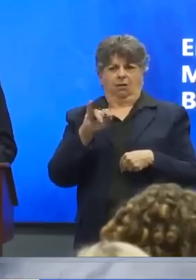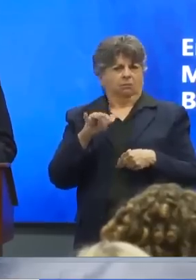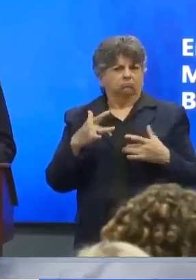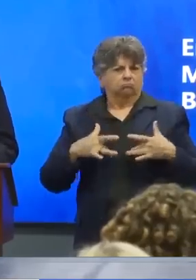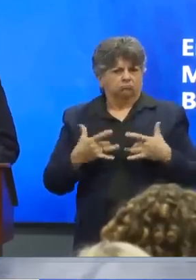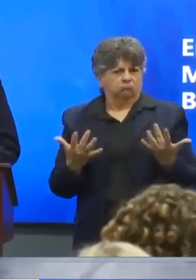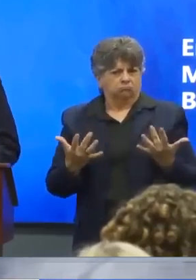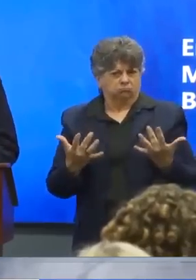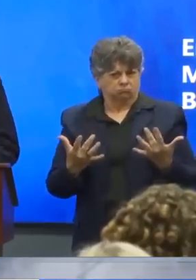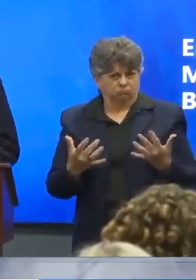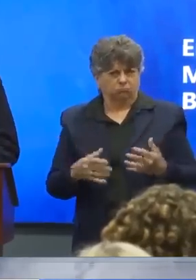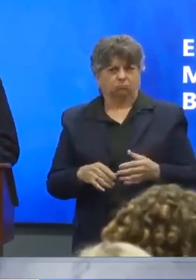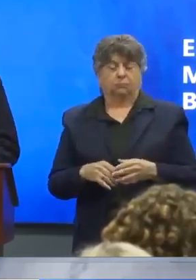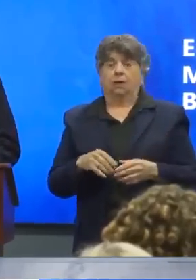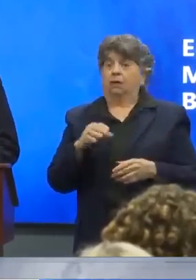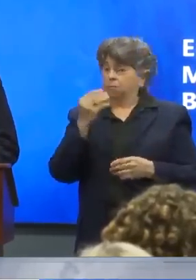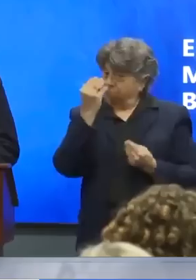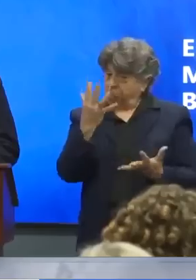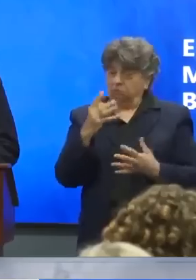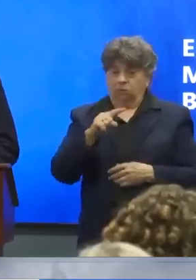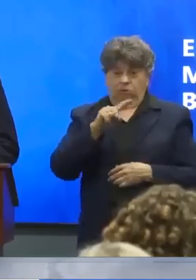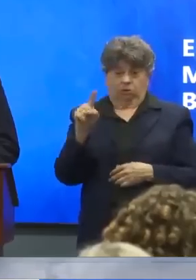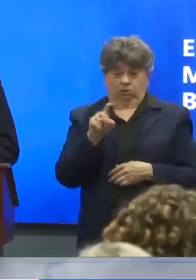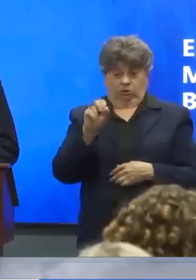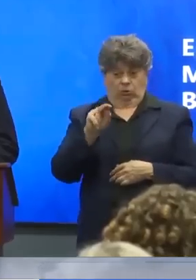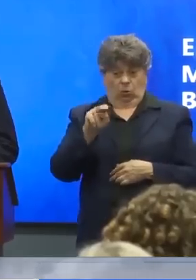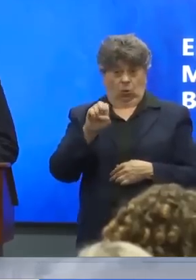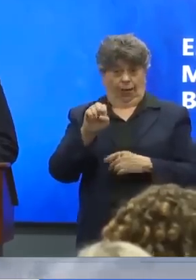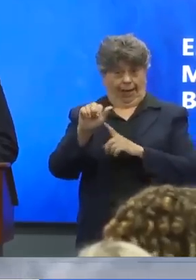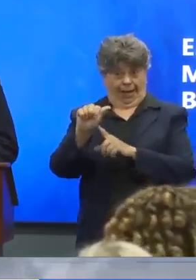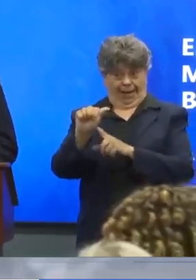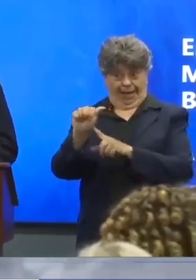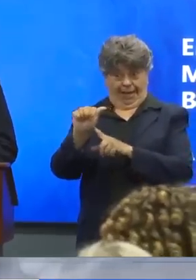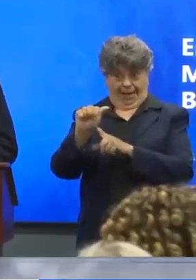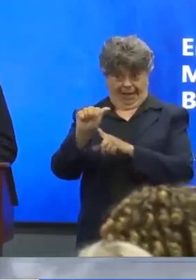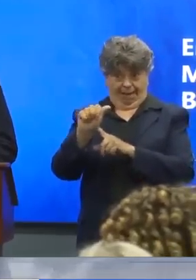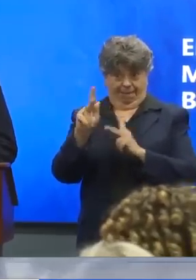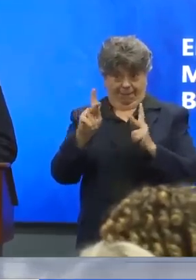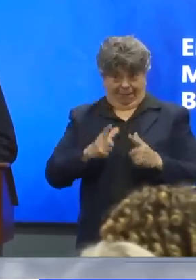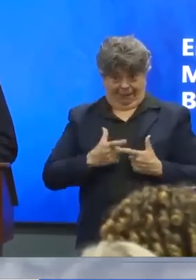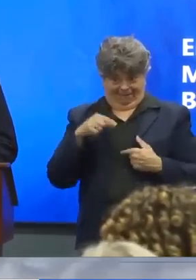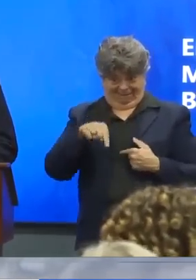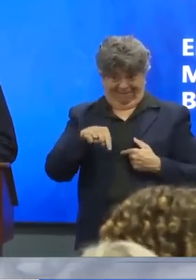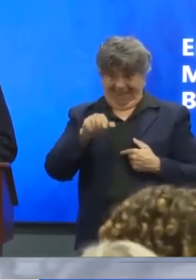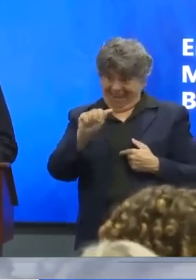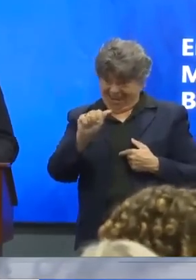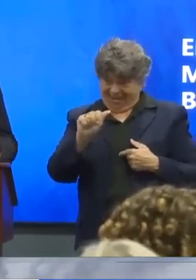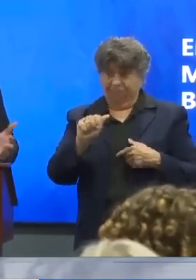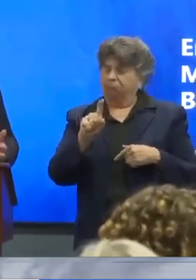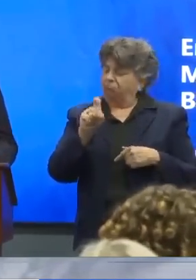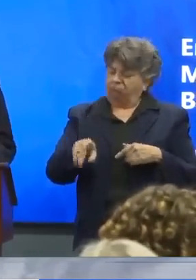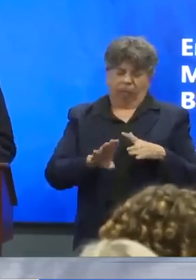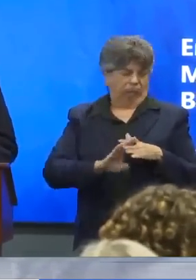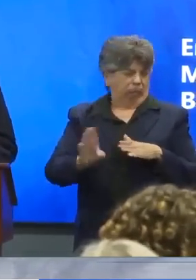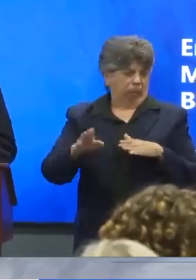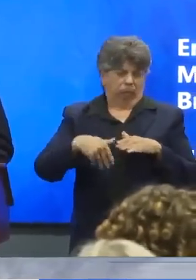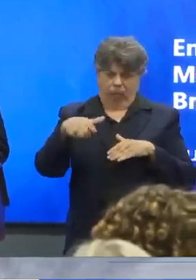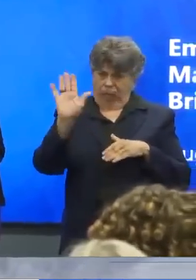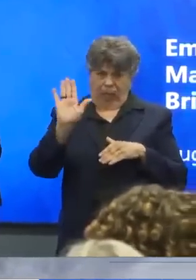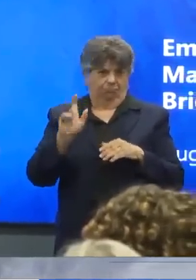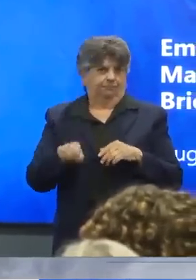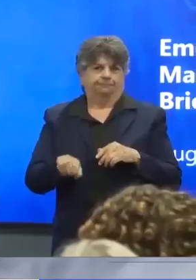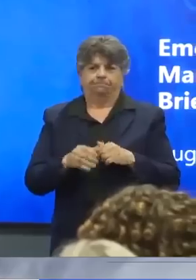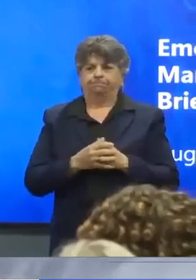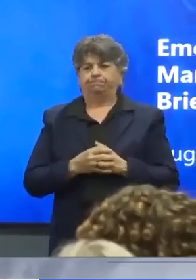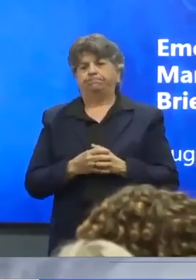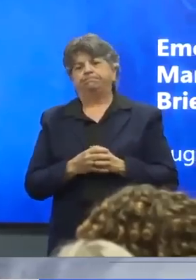barrier islands, very low-lying places. This is going to be something that you are going to face impacts of. Even if the storm is off